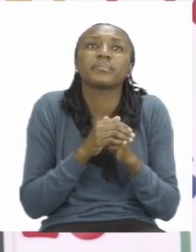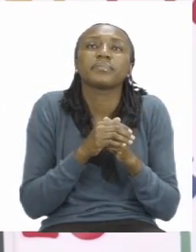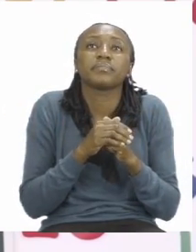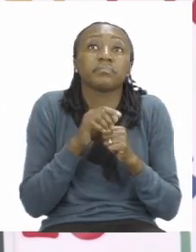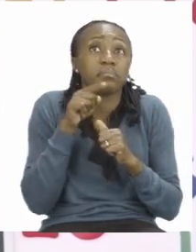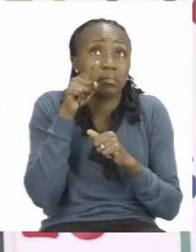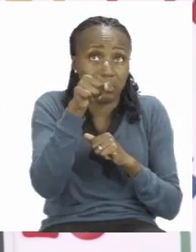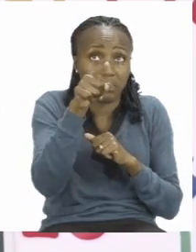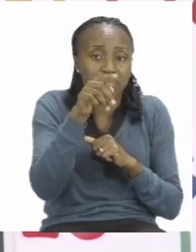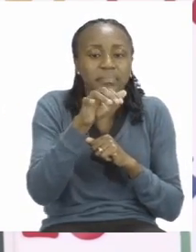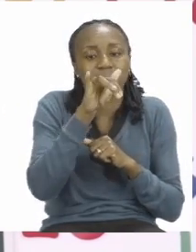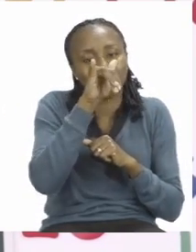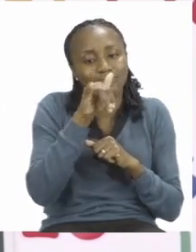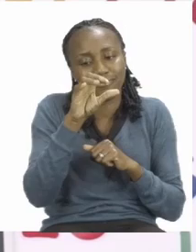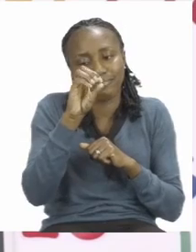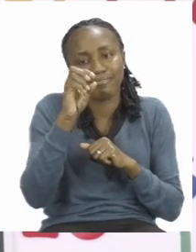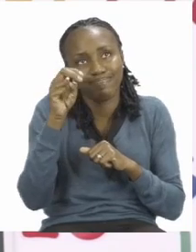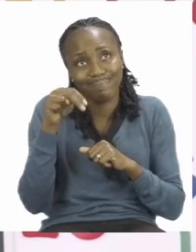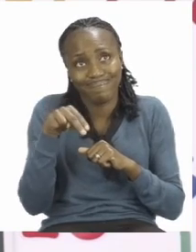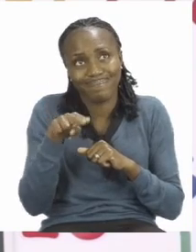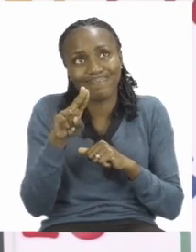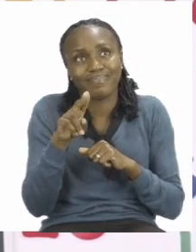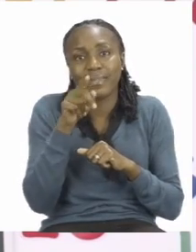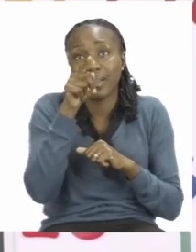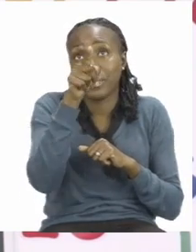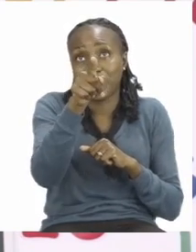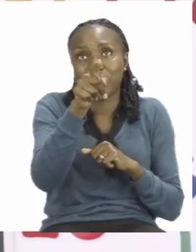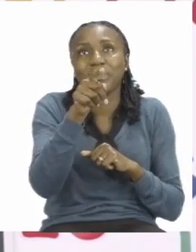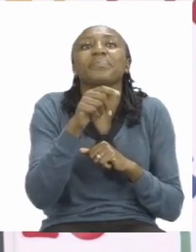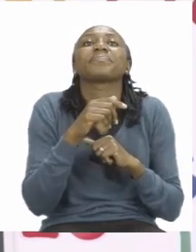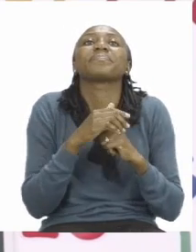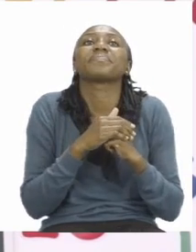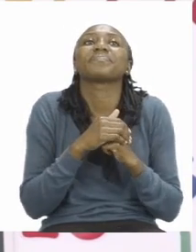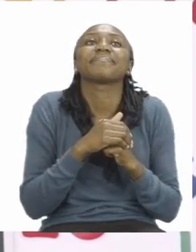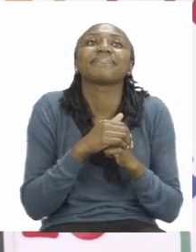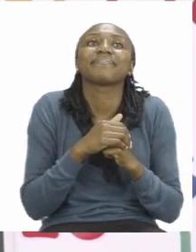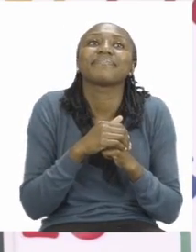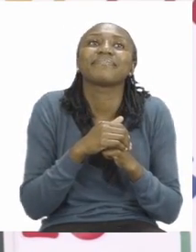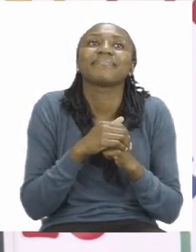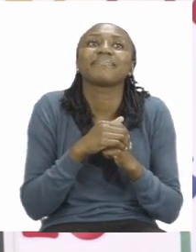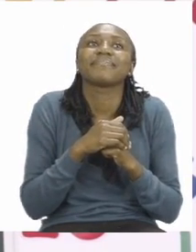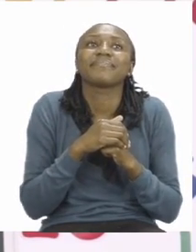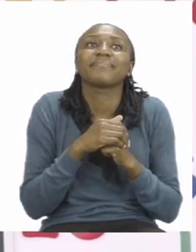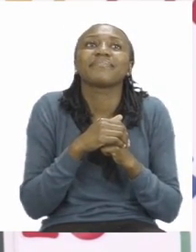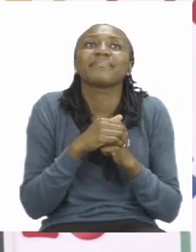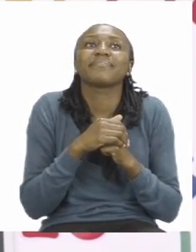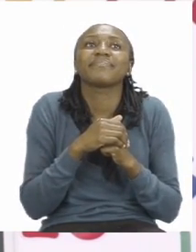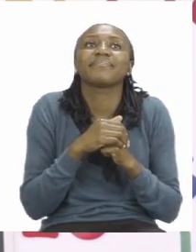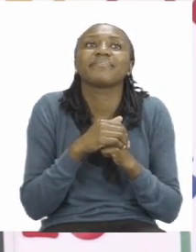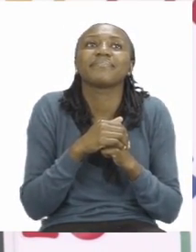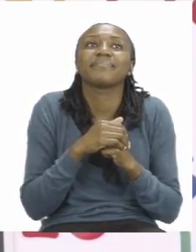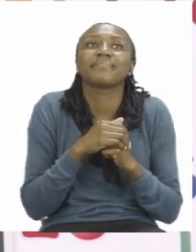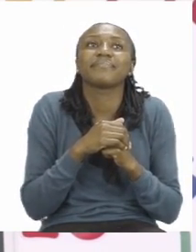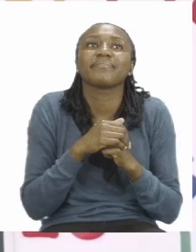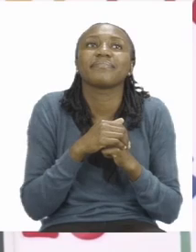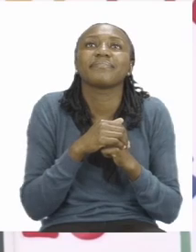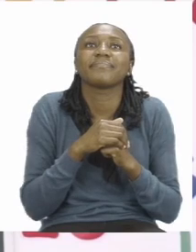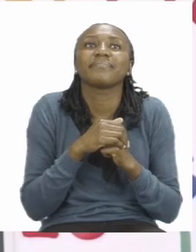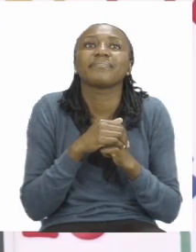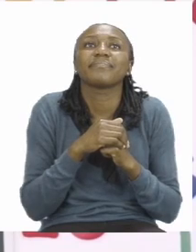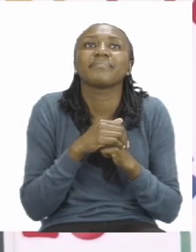word you. Yes, you. Point to someone else and say, you are